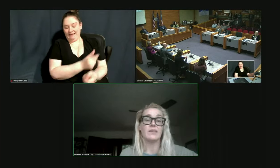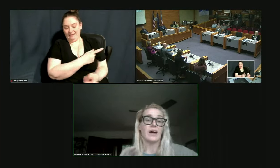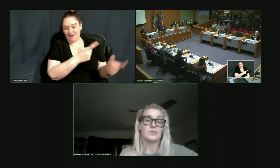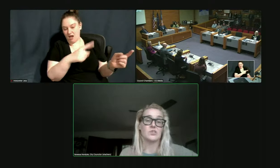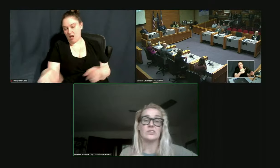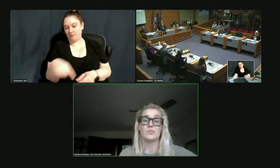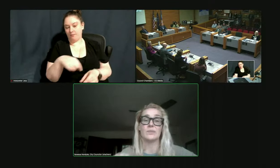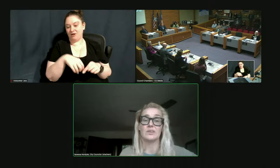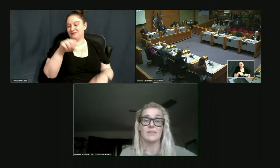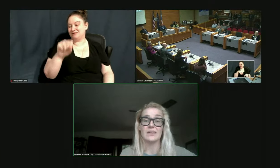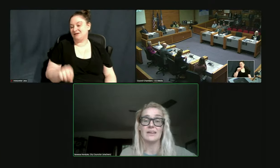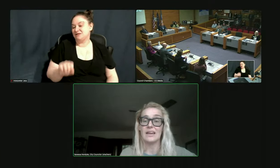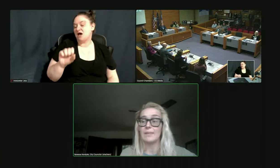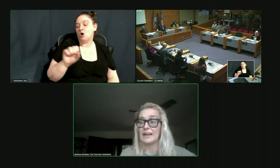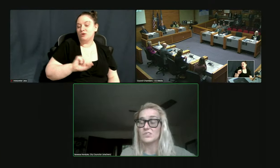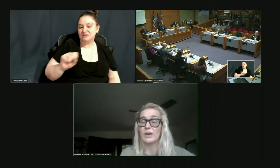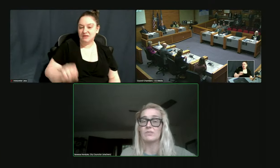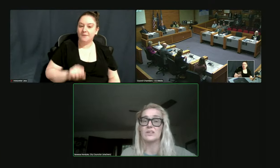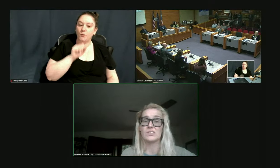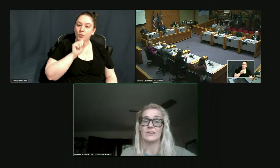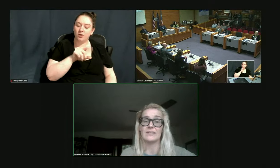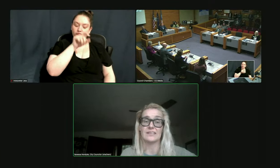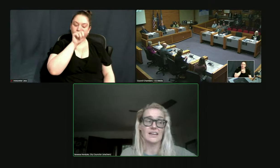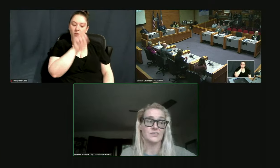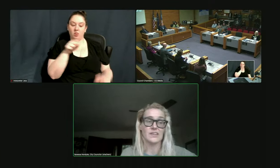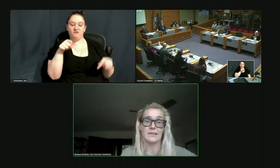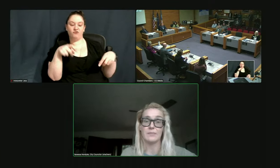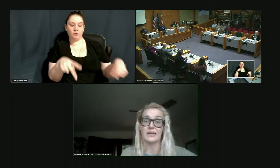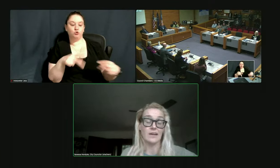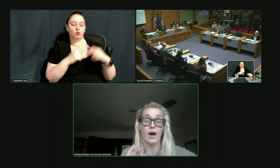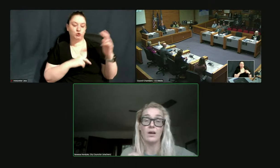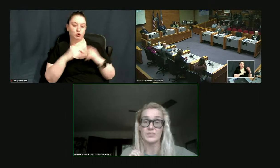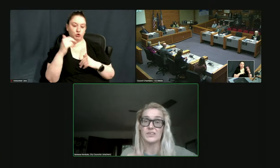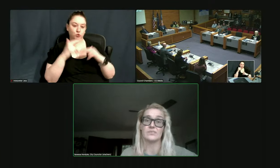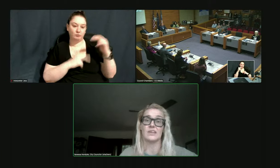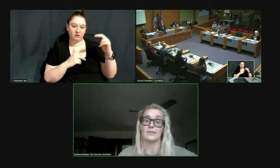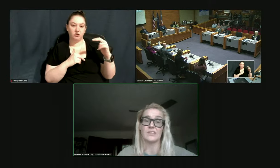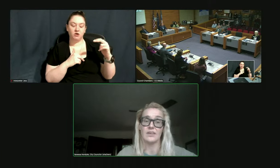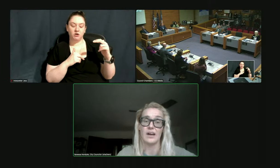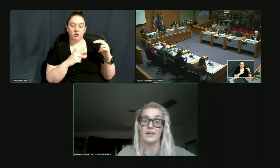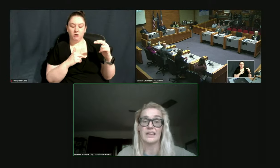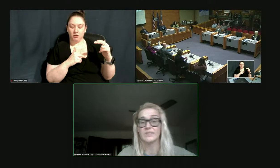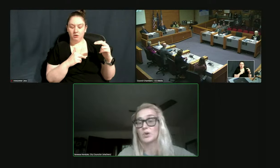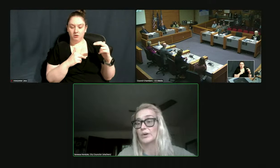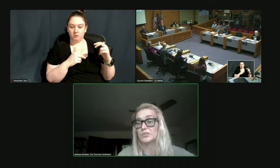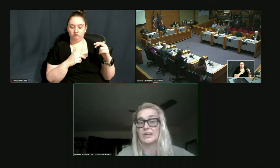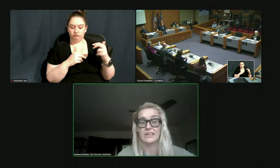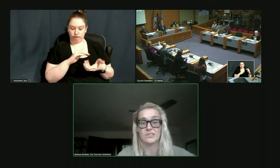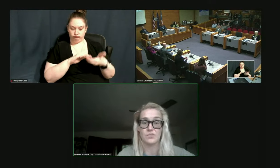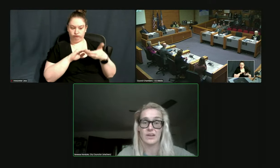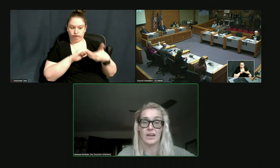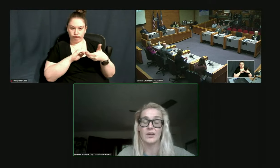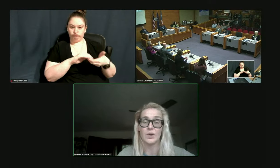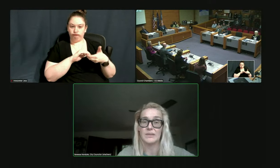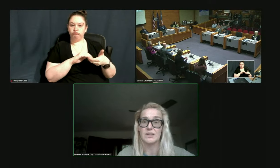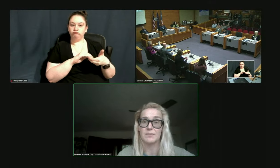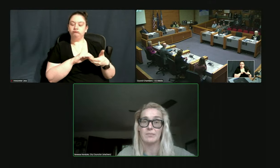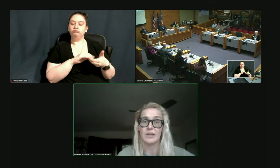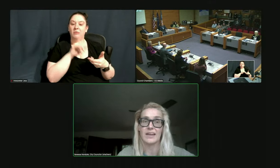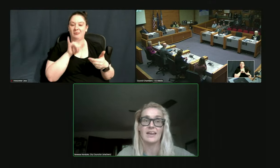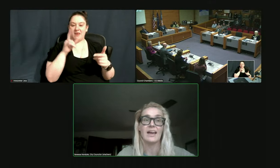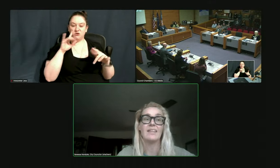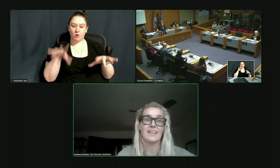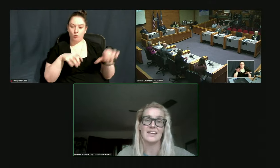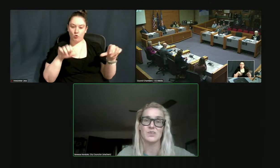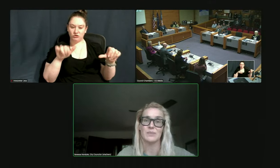just love opportunities to build community, and that's why we are doing the South Salem and all South Salem Town Hall. And of course, it is free and open to the